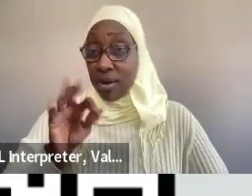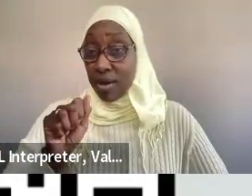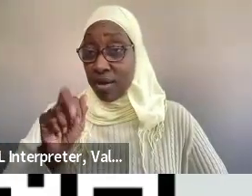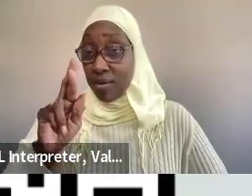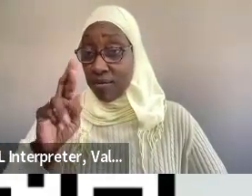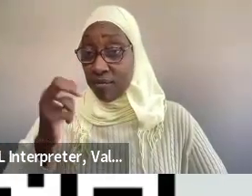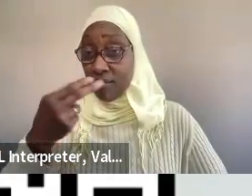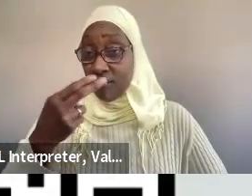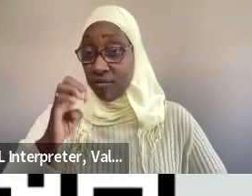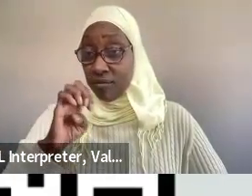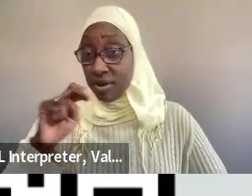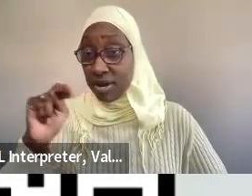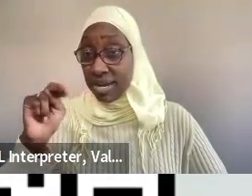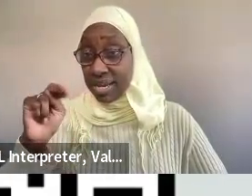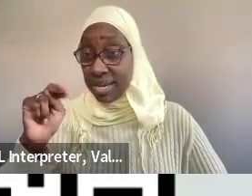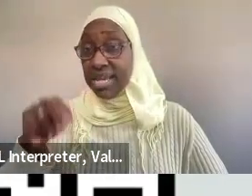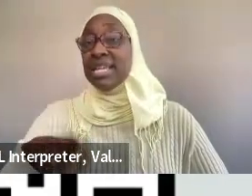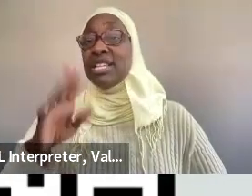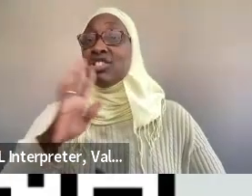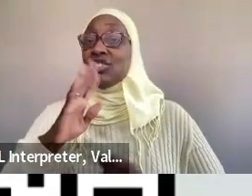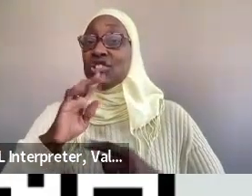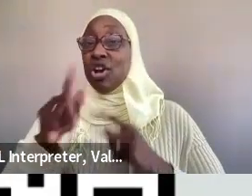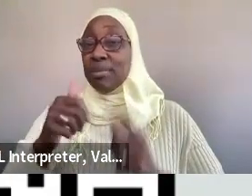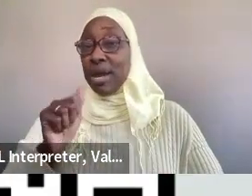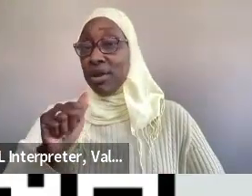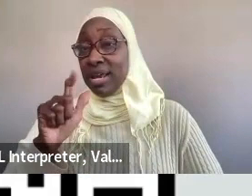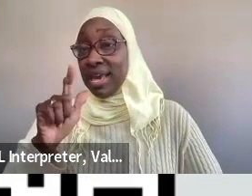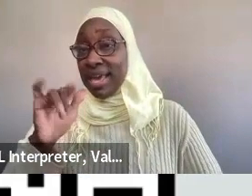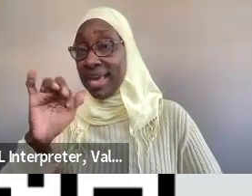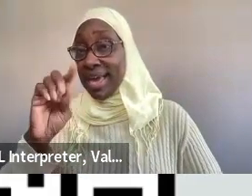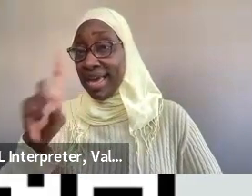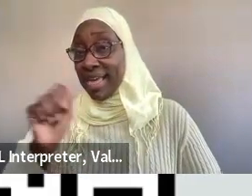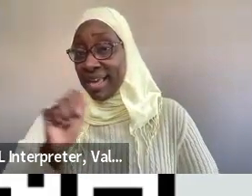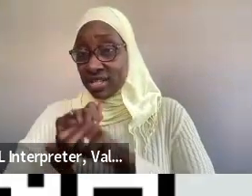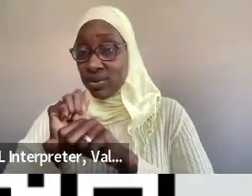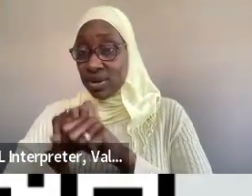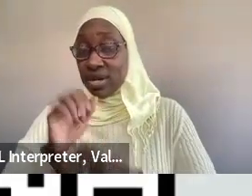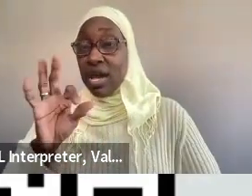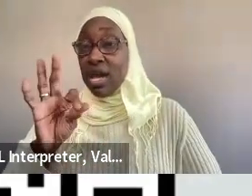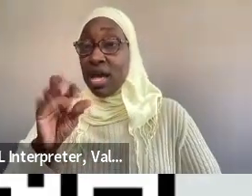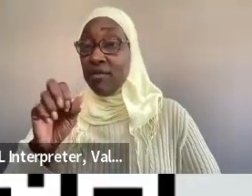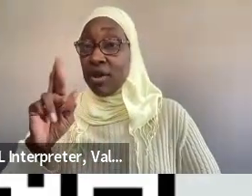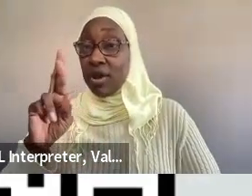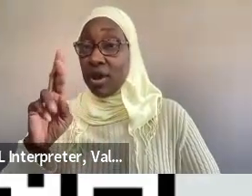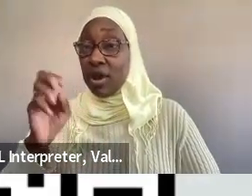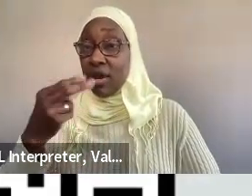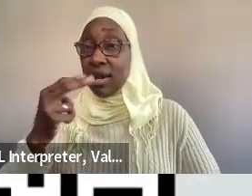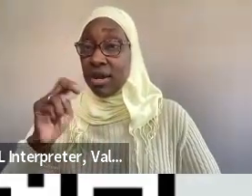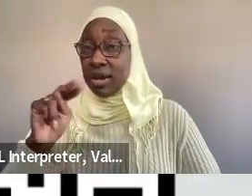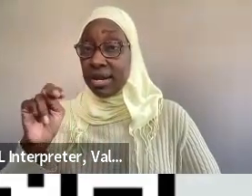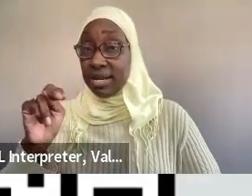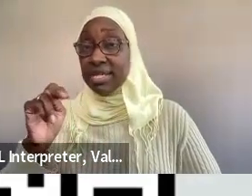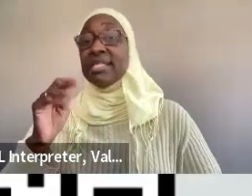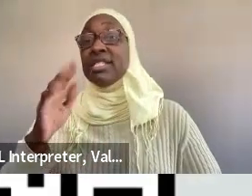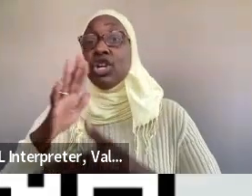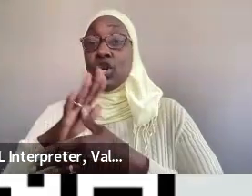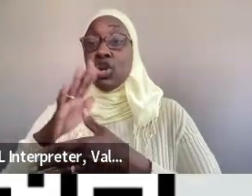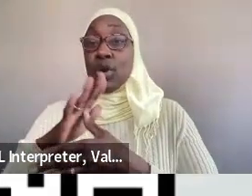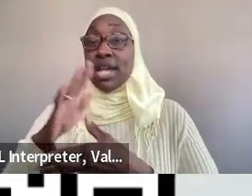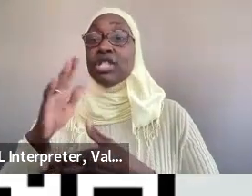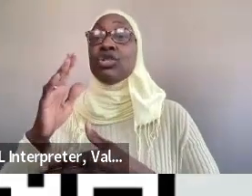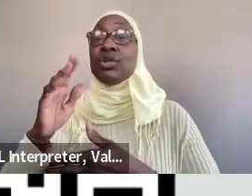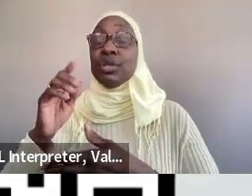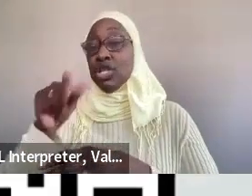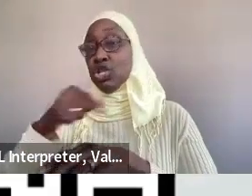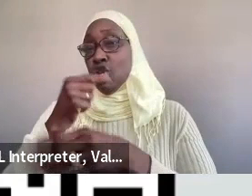Allied's work. Farheen Zubair is a final year graduate student at Northeastern. She's majoring in information sciences and